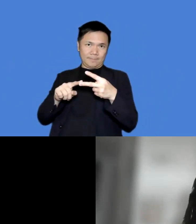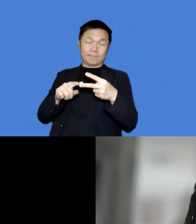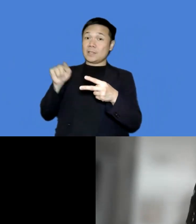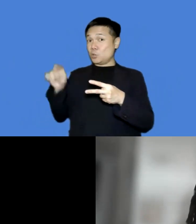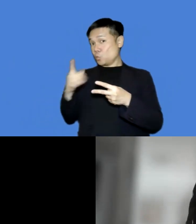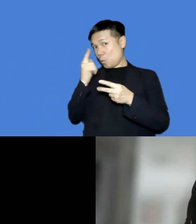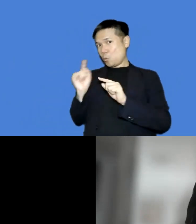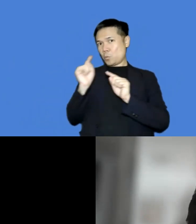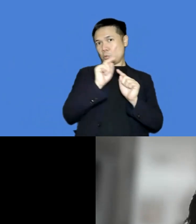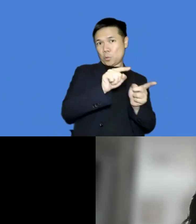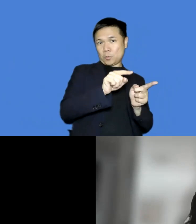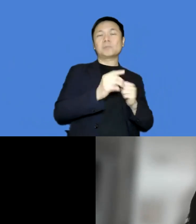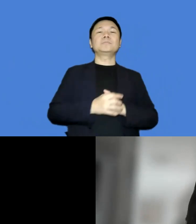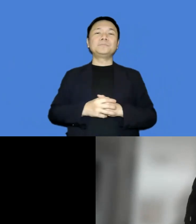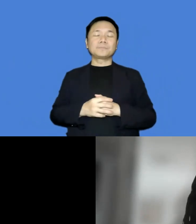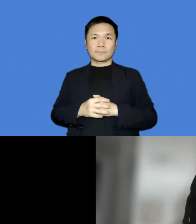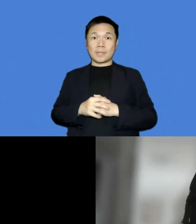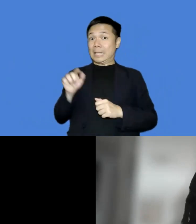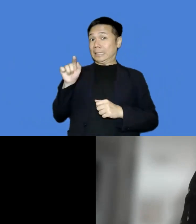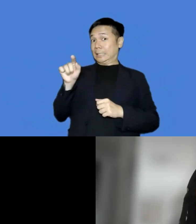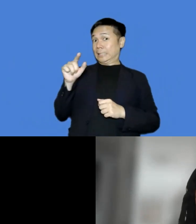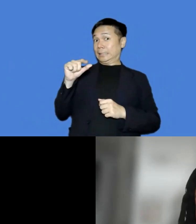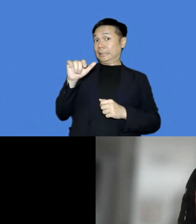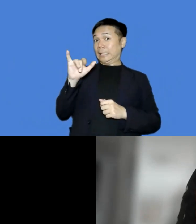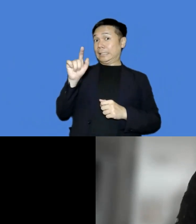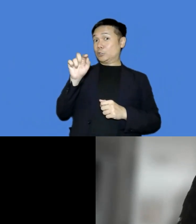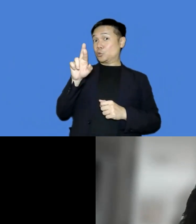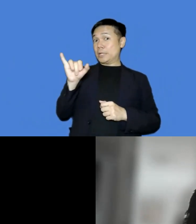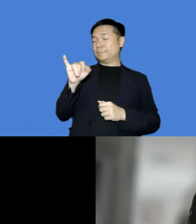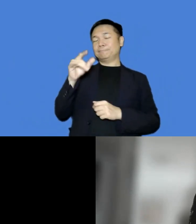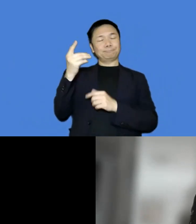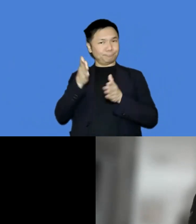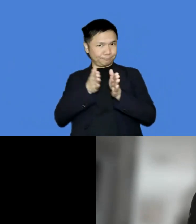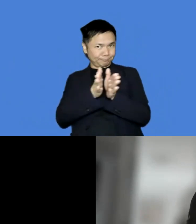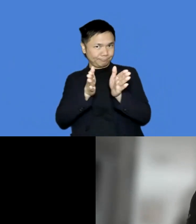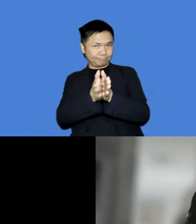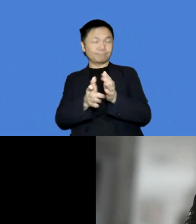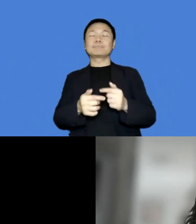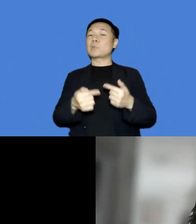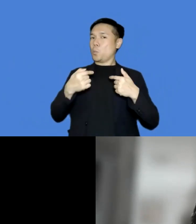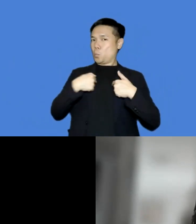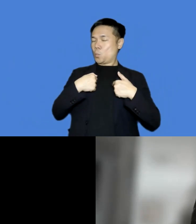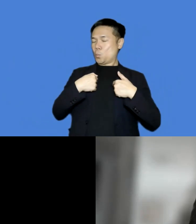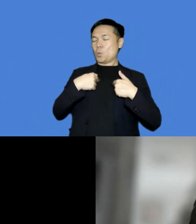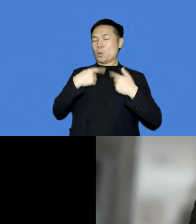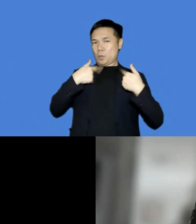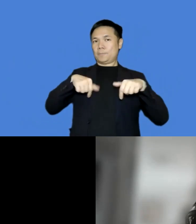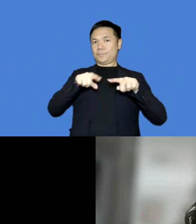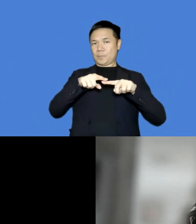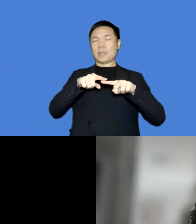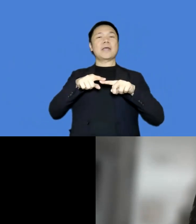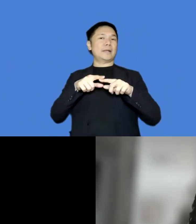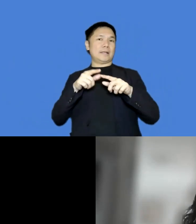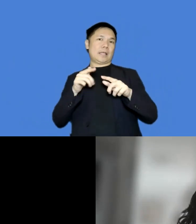way. As Gayatri mentioned, we're also organizing quite a lot of